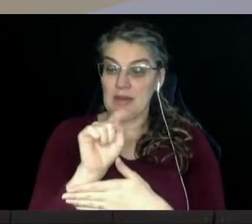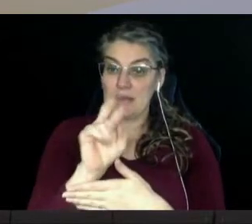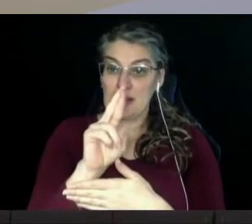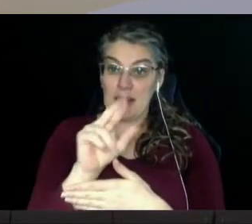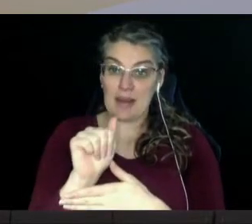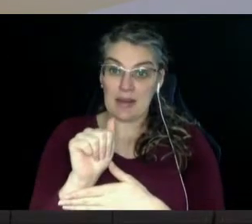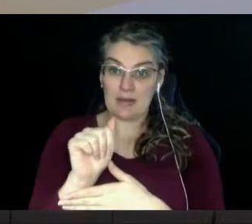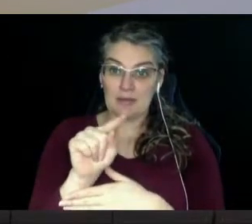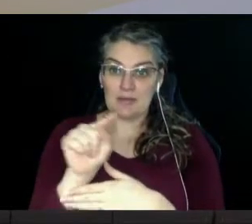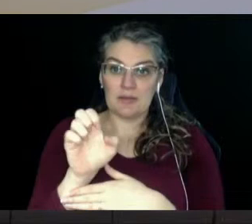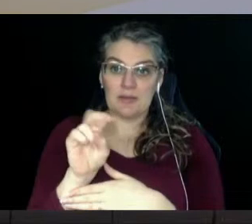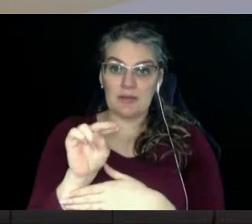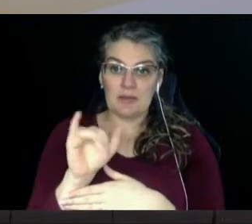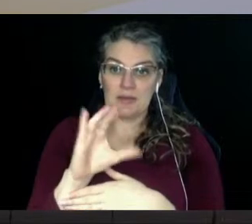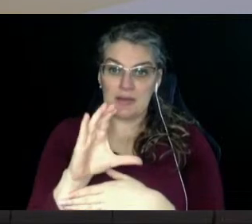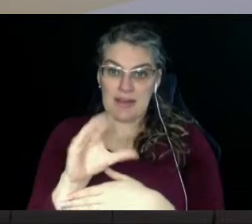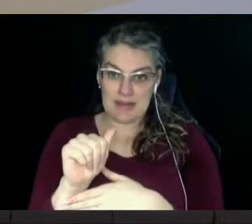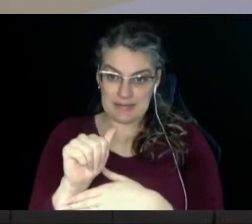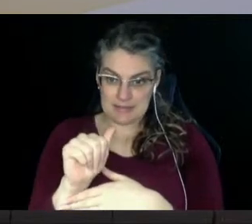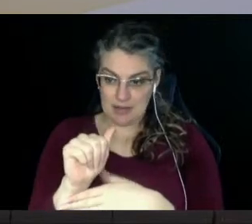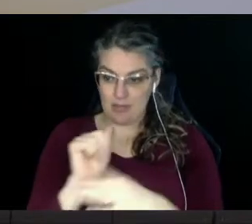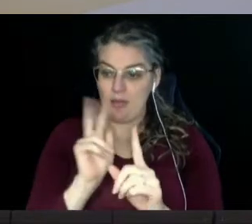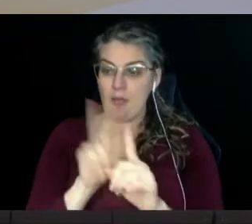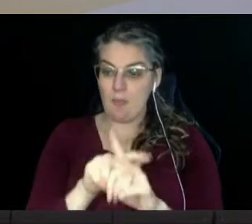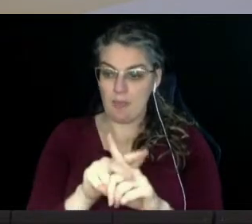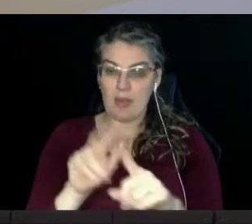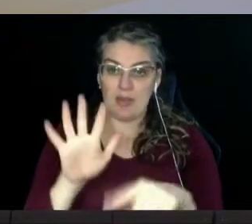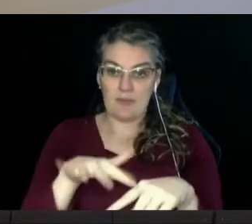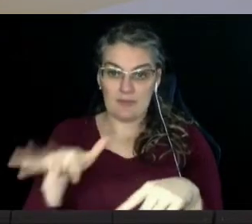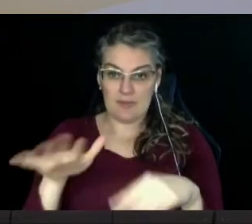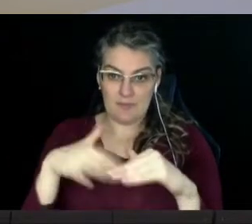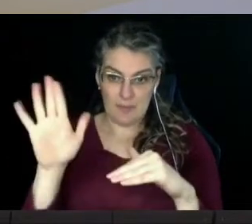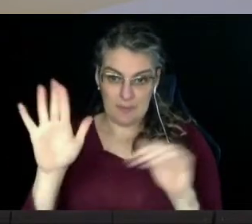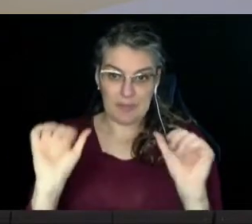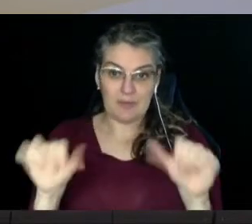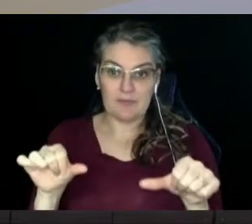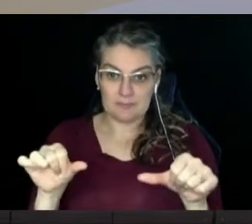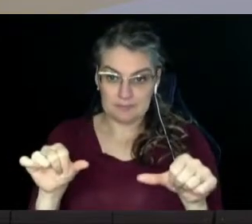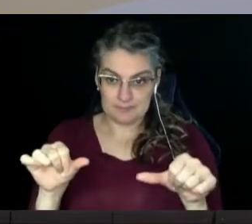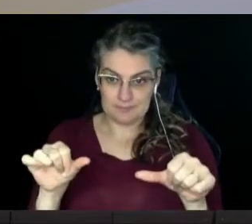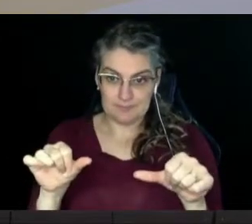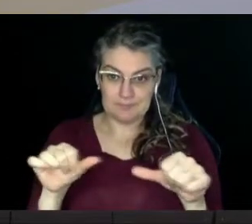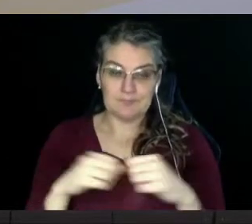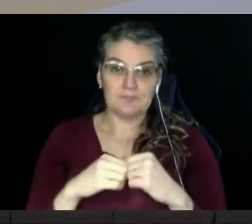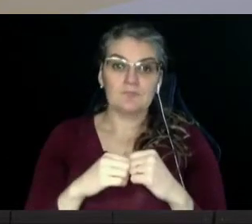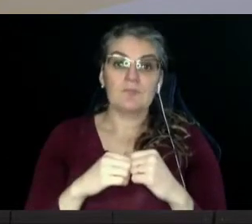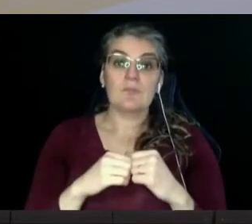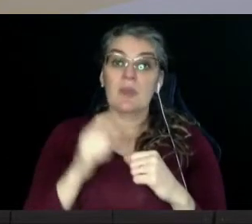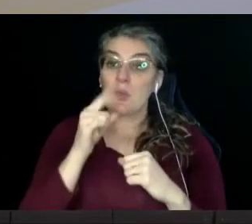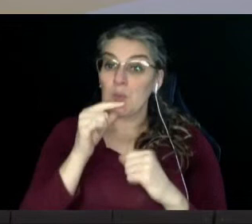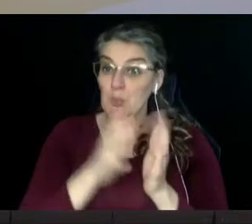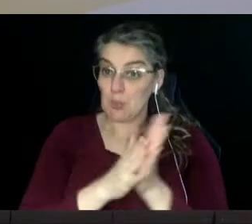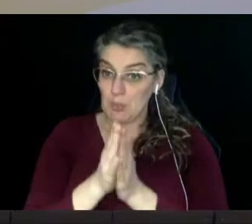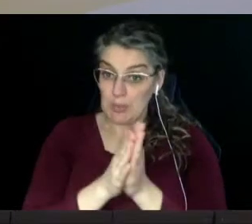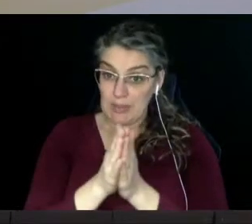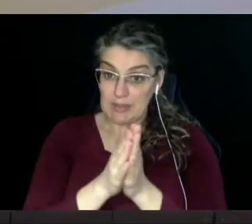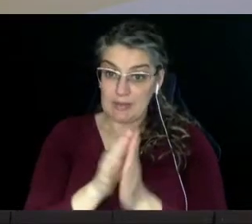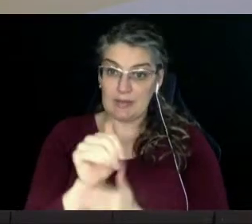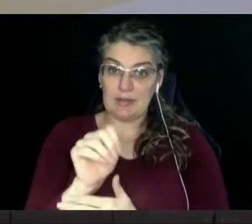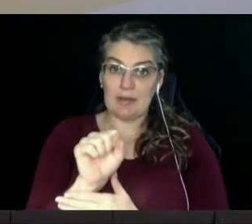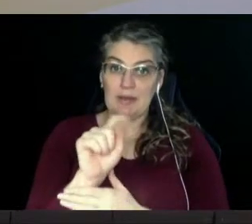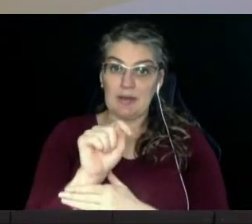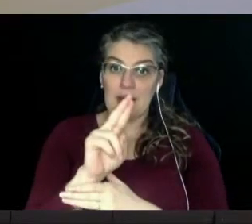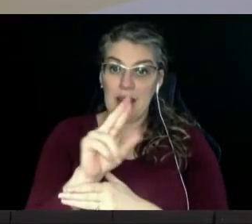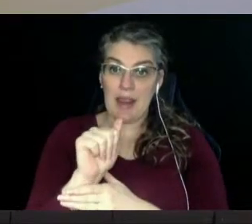over the age of 55. For instance, if someone wants to get the AstraZeneca vaccine, they may be able to get